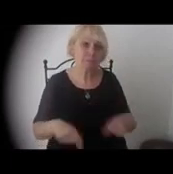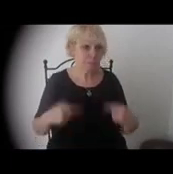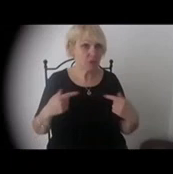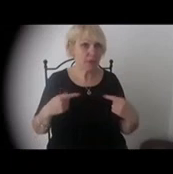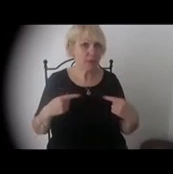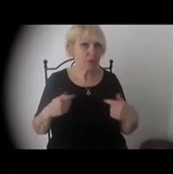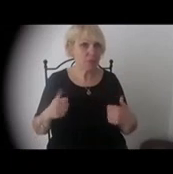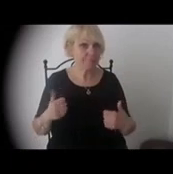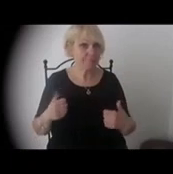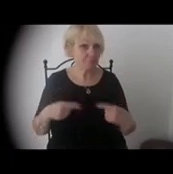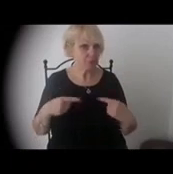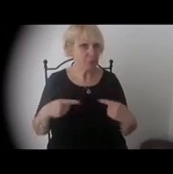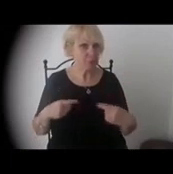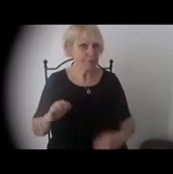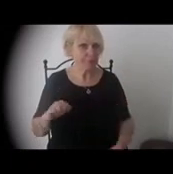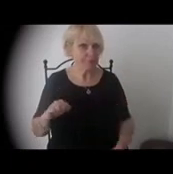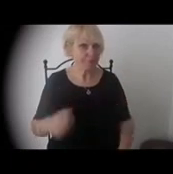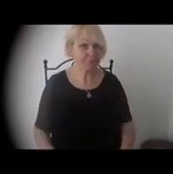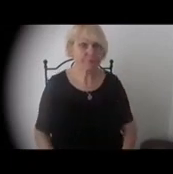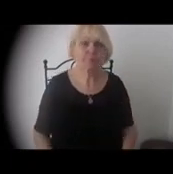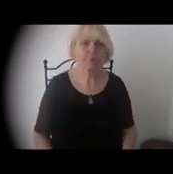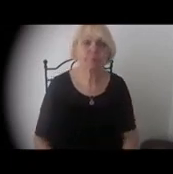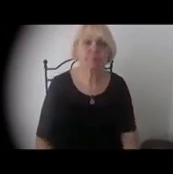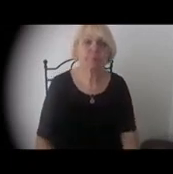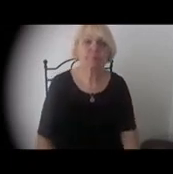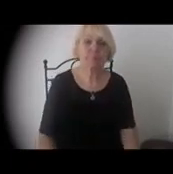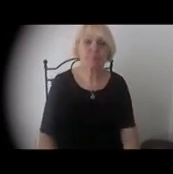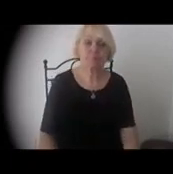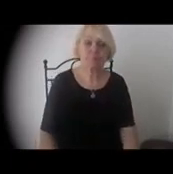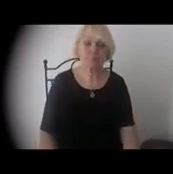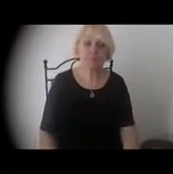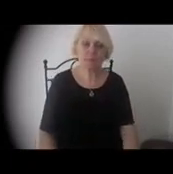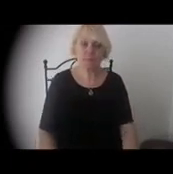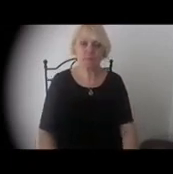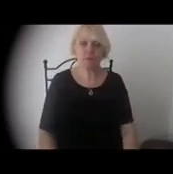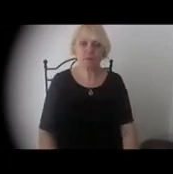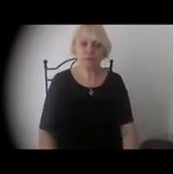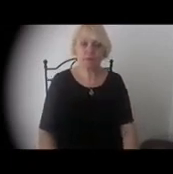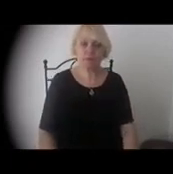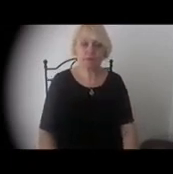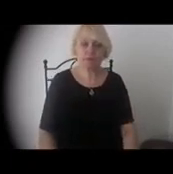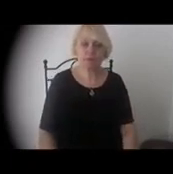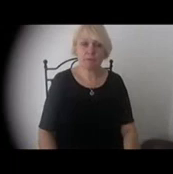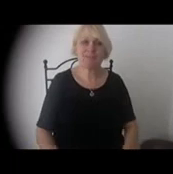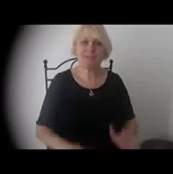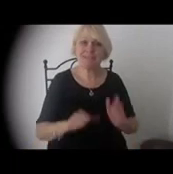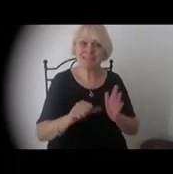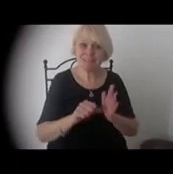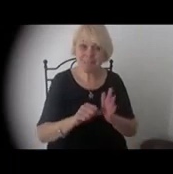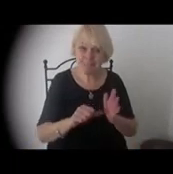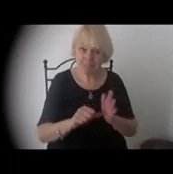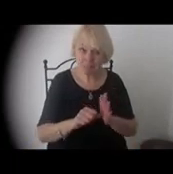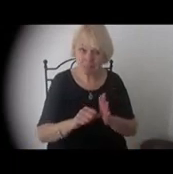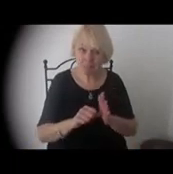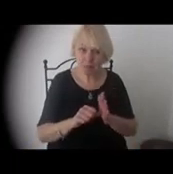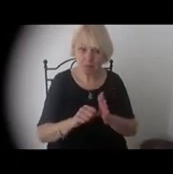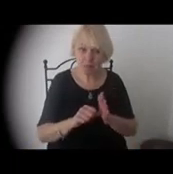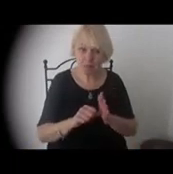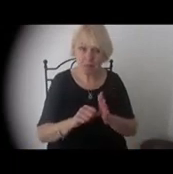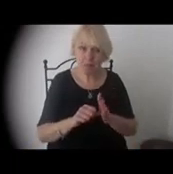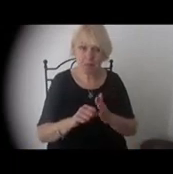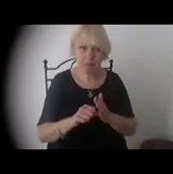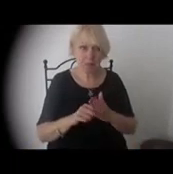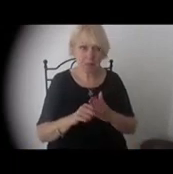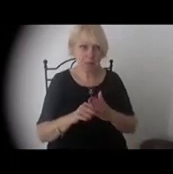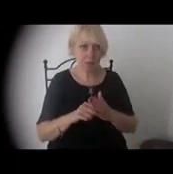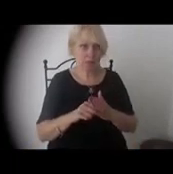face. That it's very difficult in this situation where we're all being told that there's